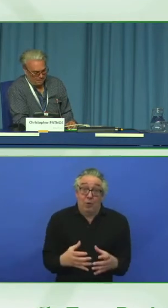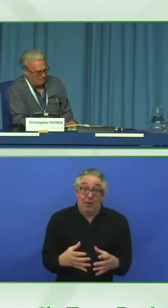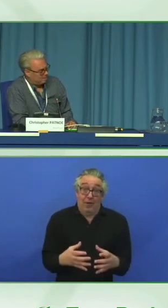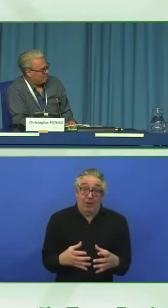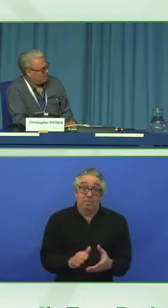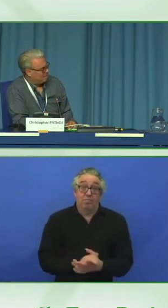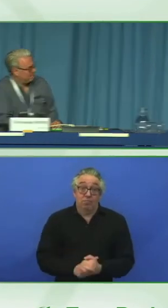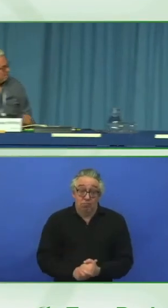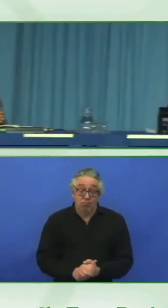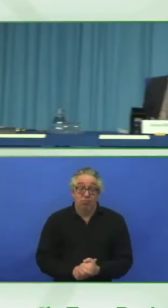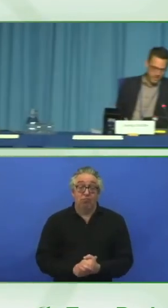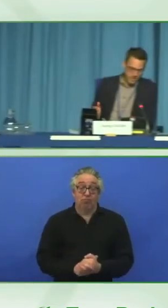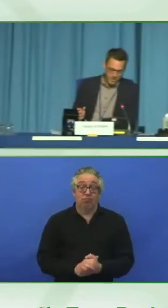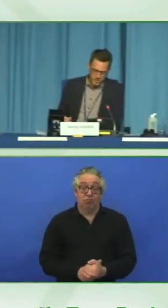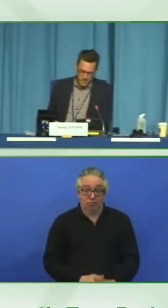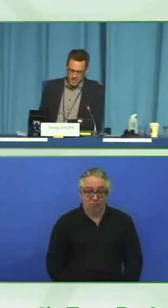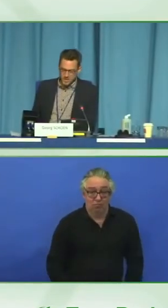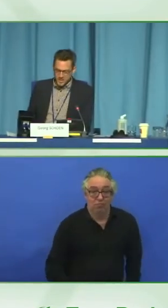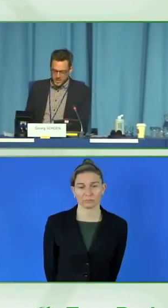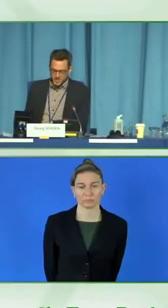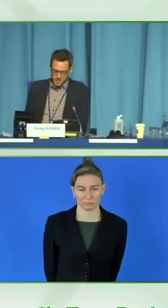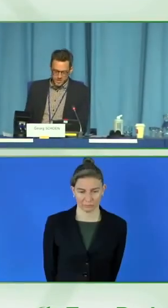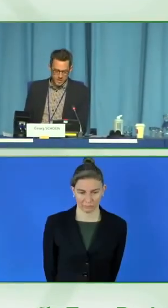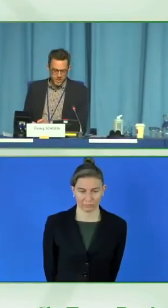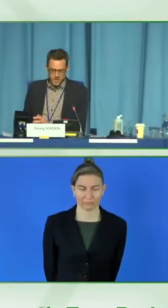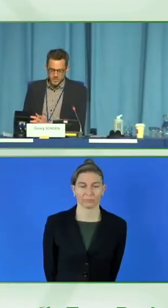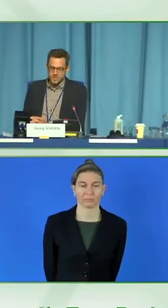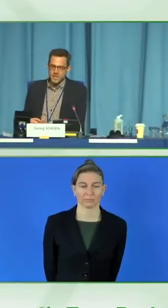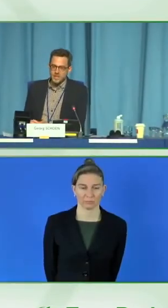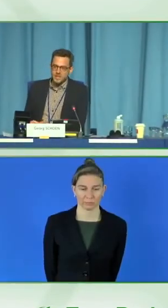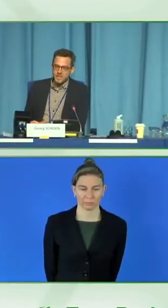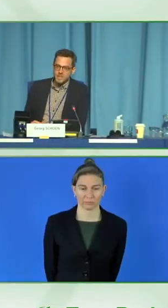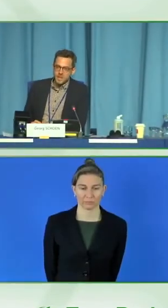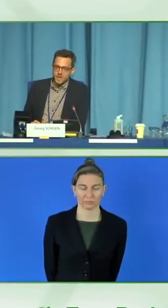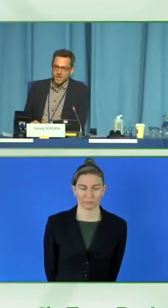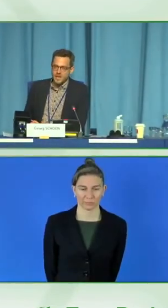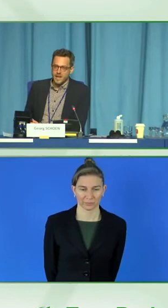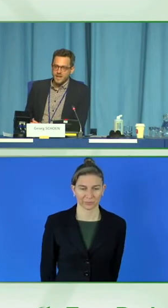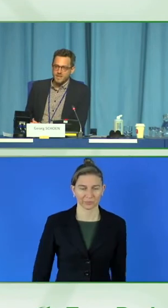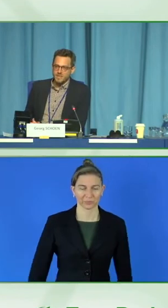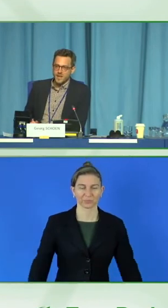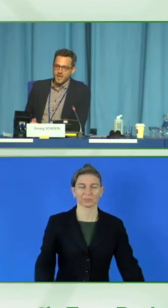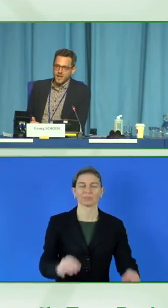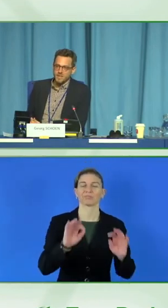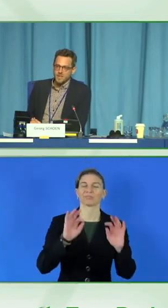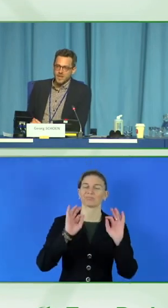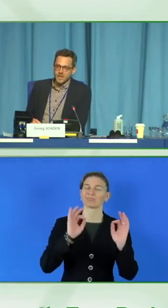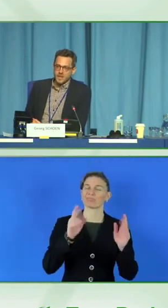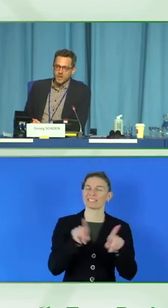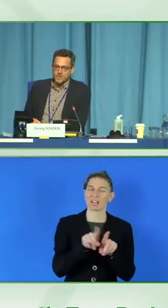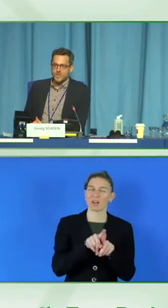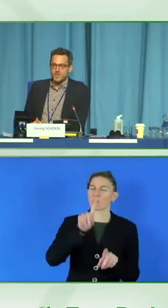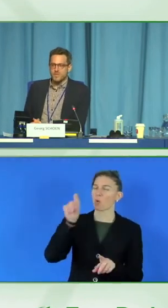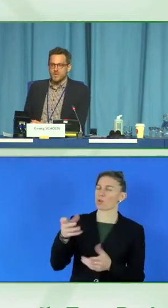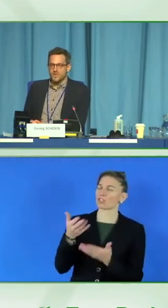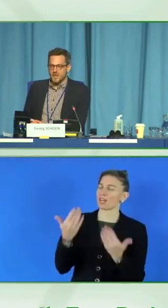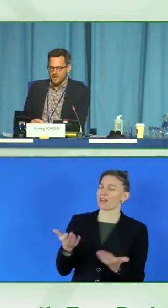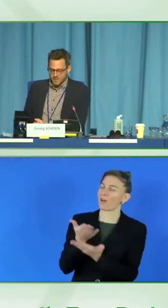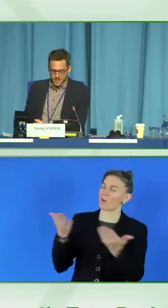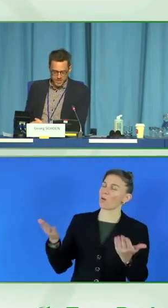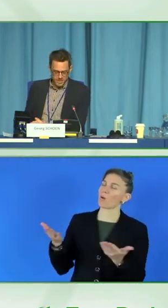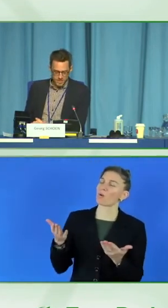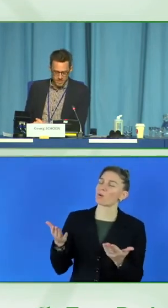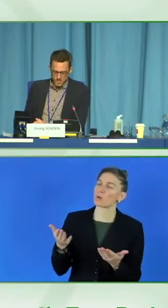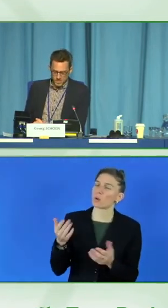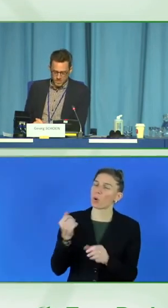Thank you, Christopher. And I would love to turn the question to the colleagues from India online, also from a